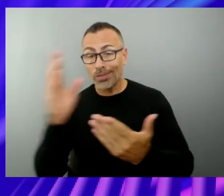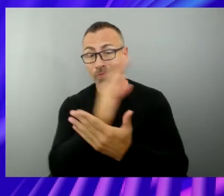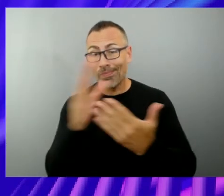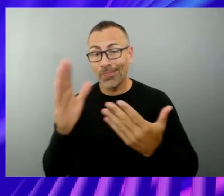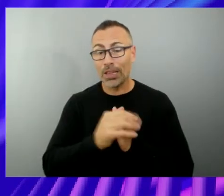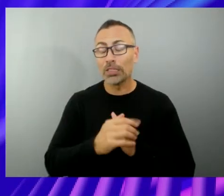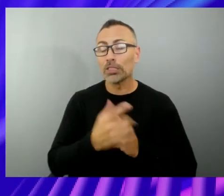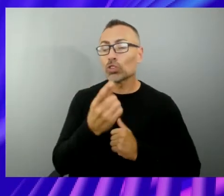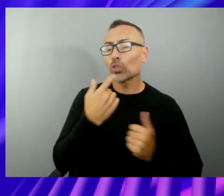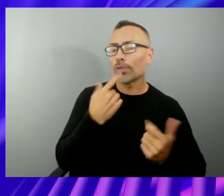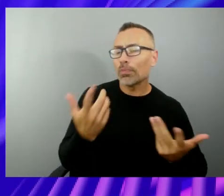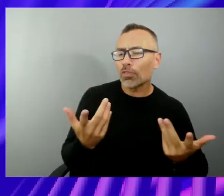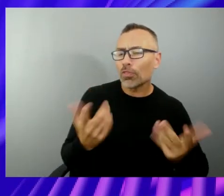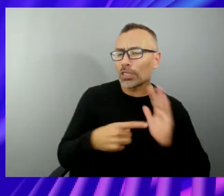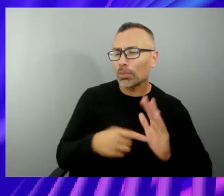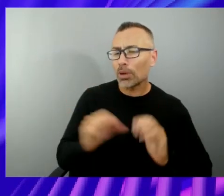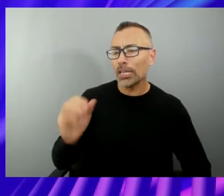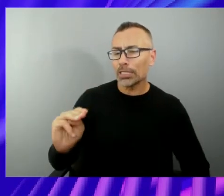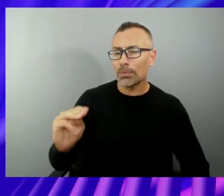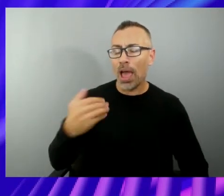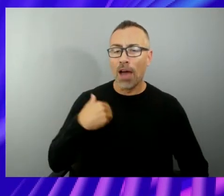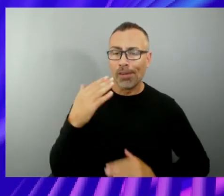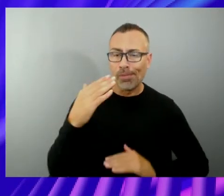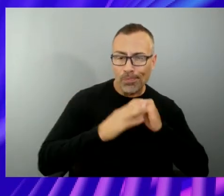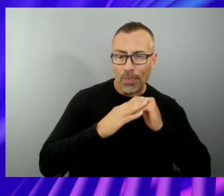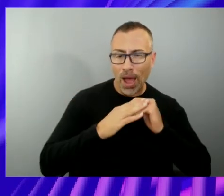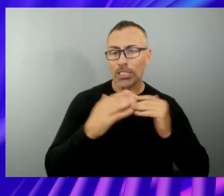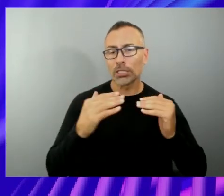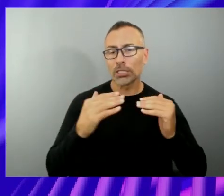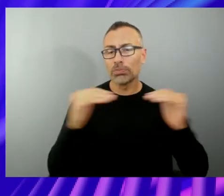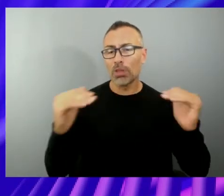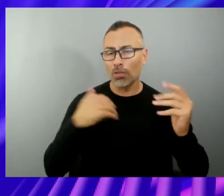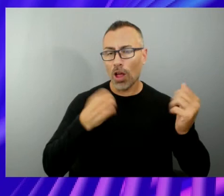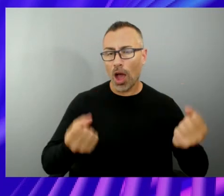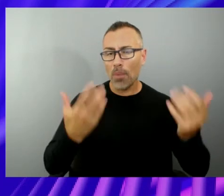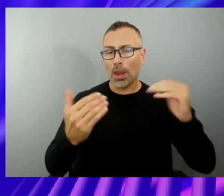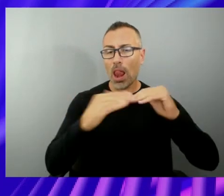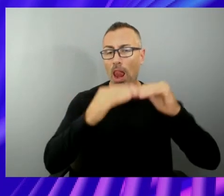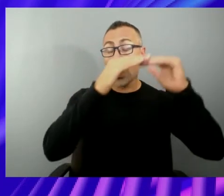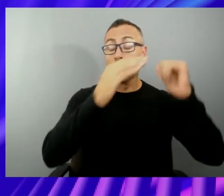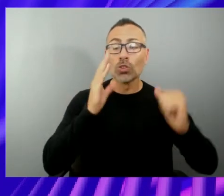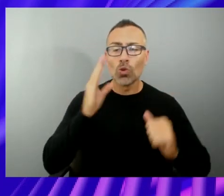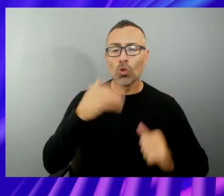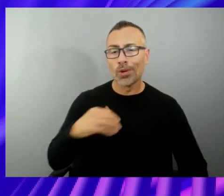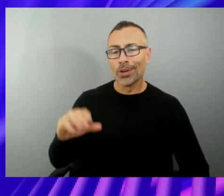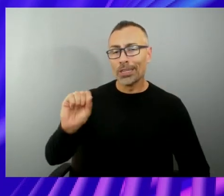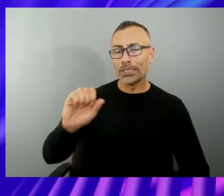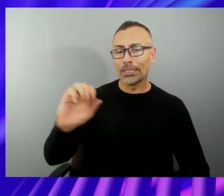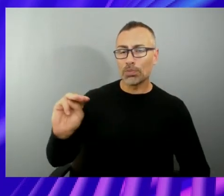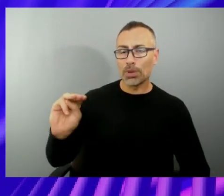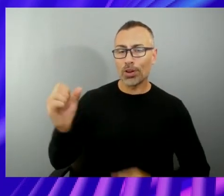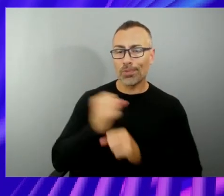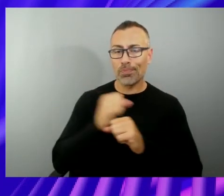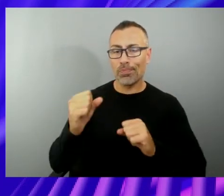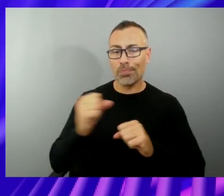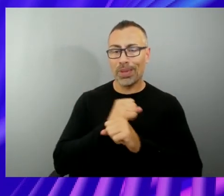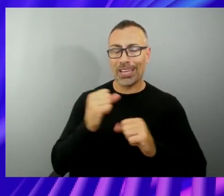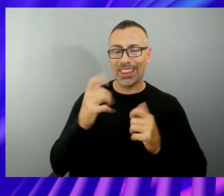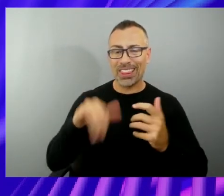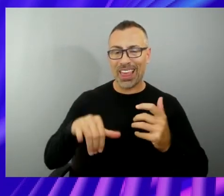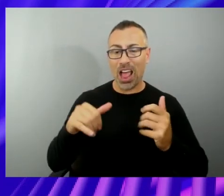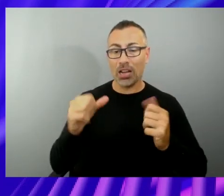could span, does SageMaker do work behind the scenes to make that so? So the